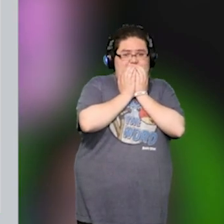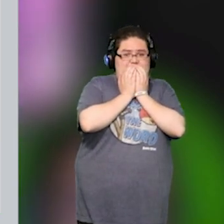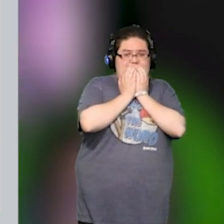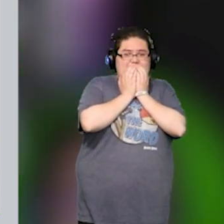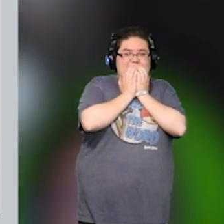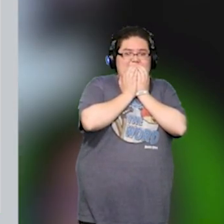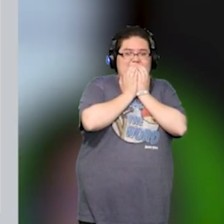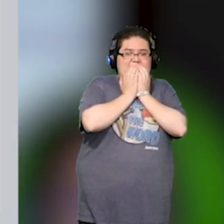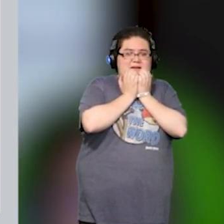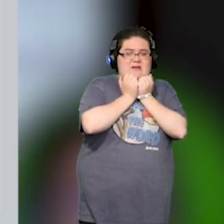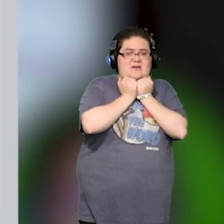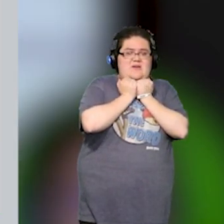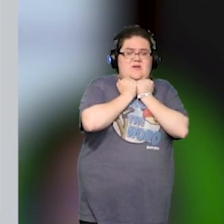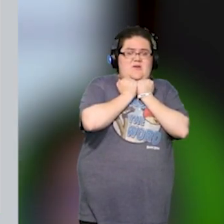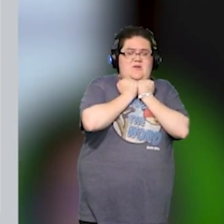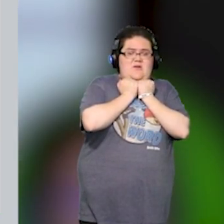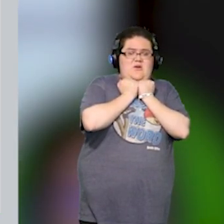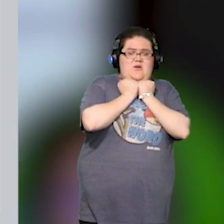Oh my gosh!